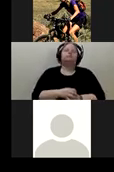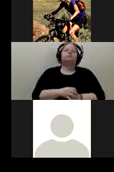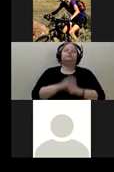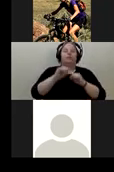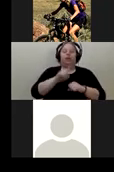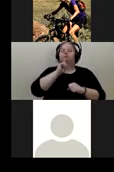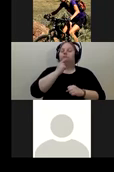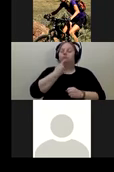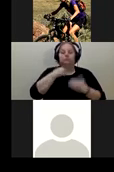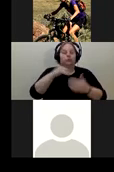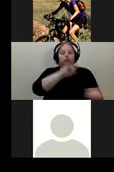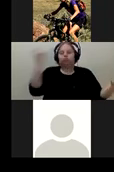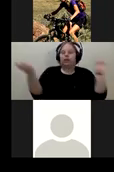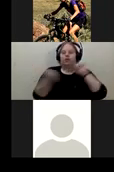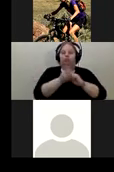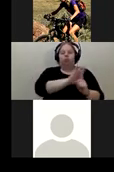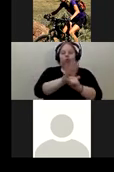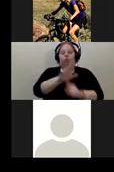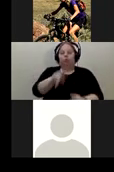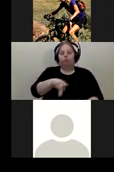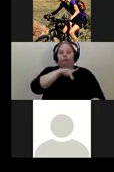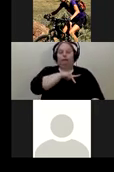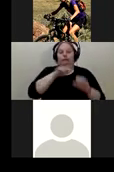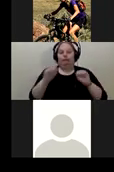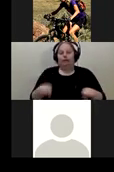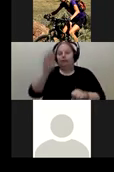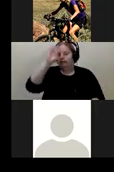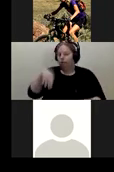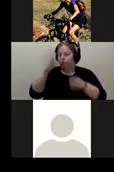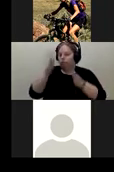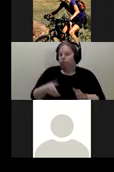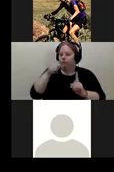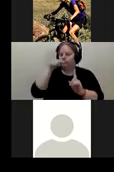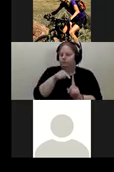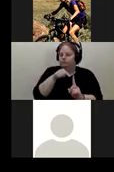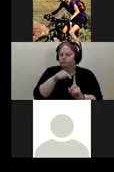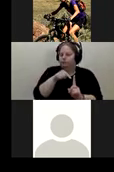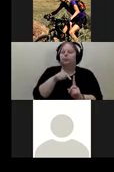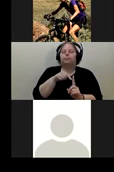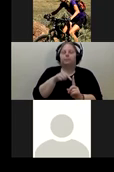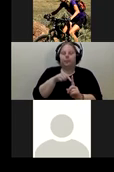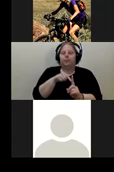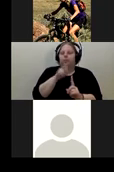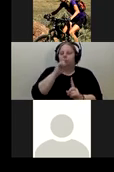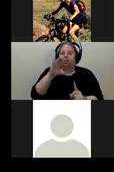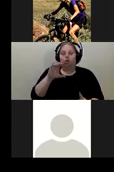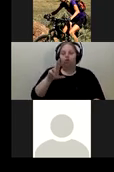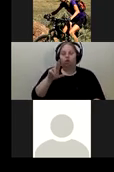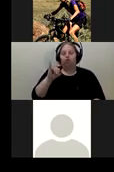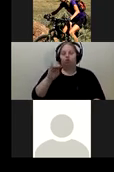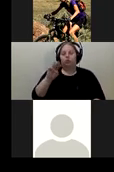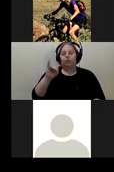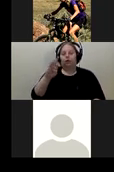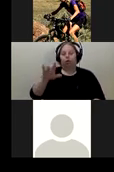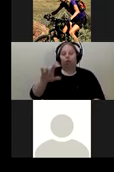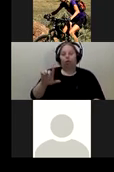in personality. I knew someone that was a hardened criminal. And then he was